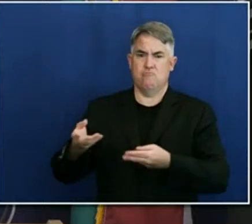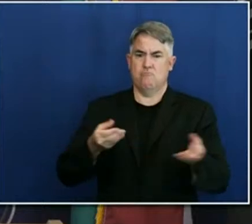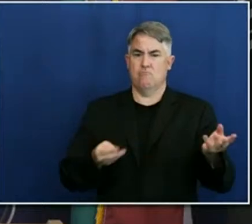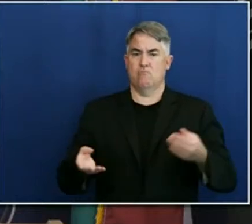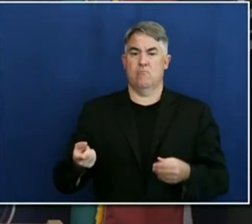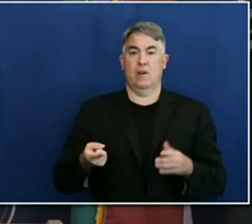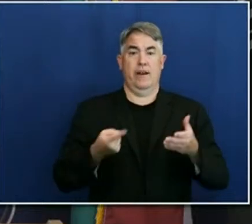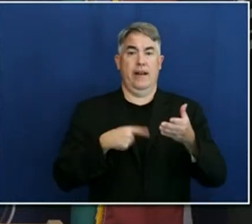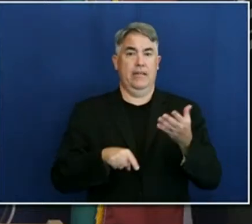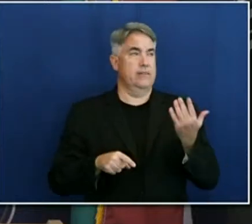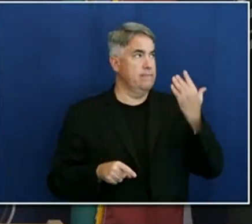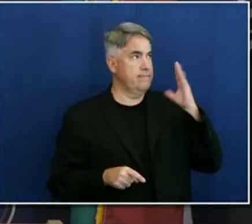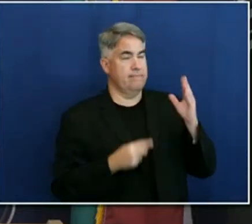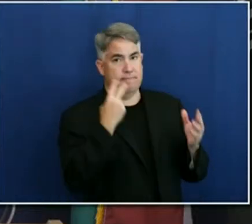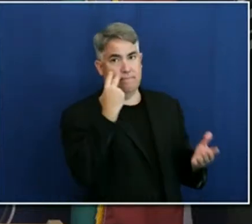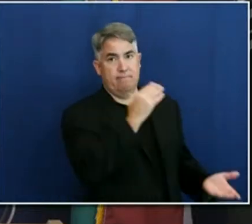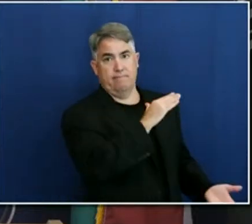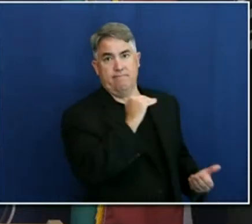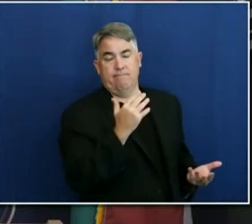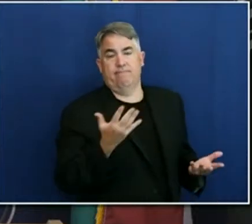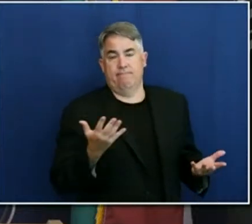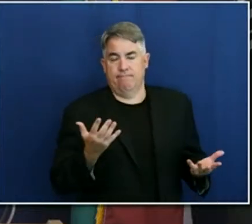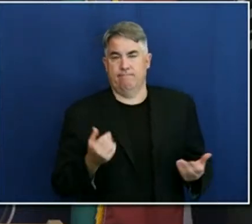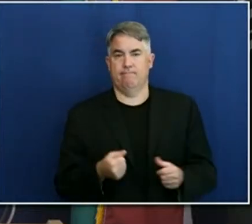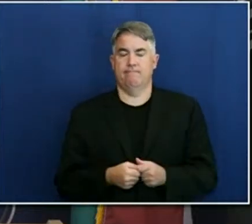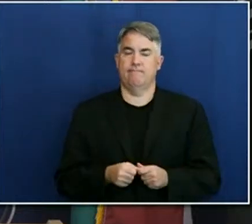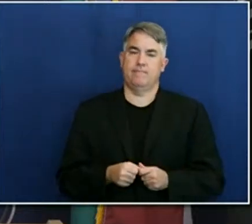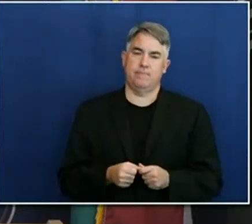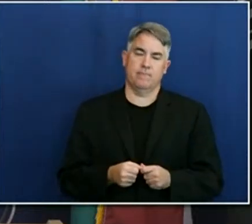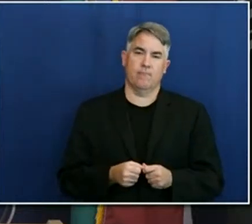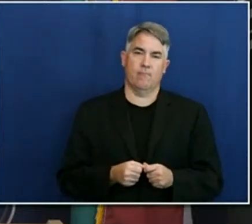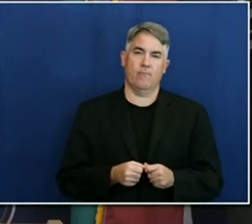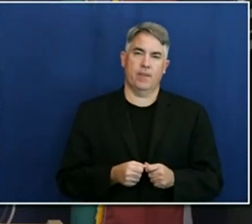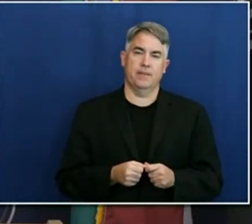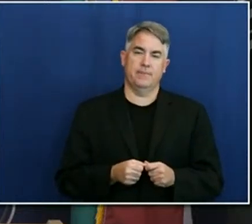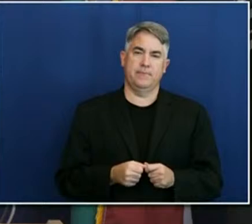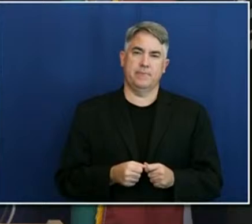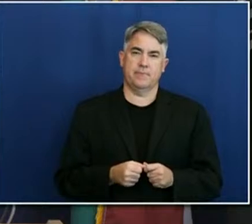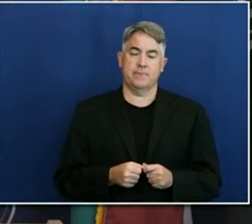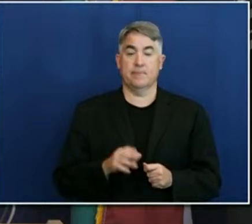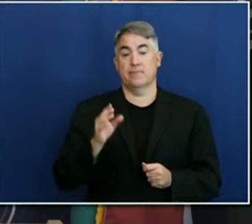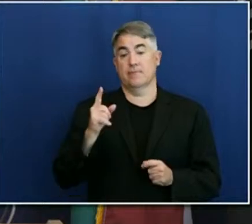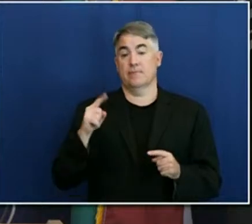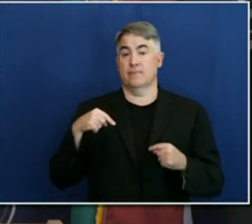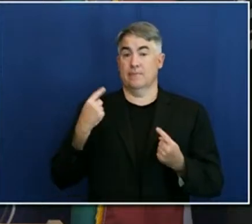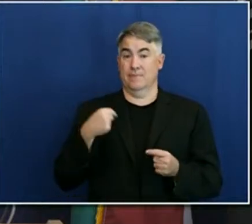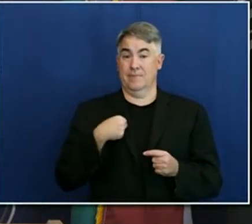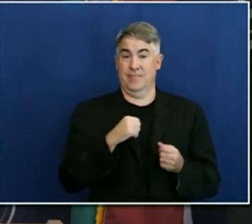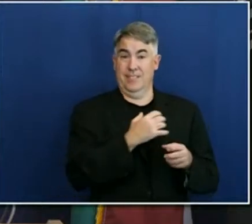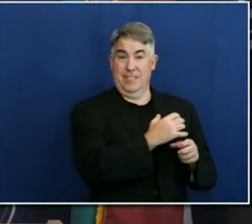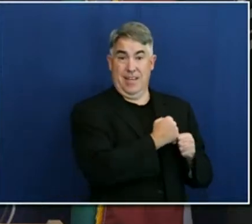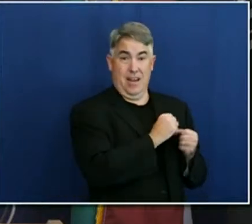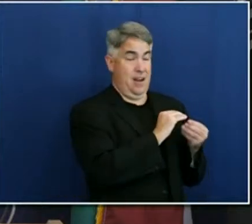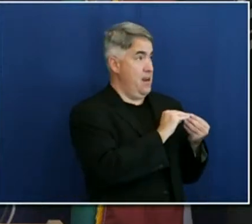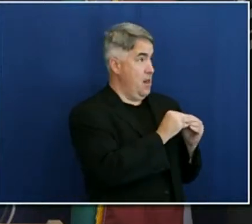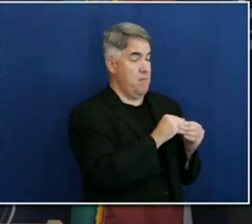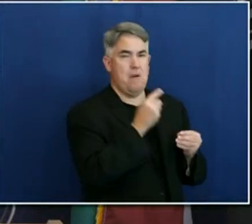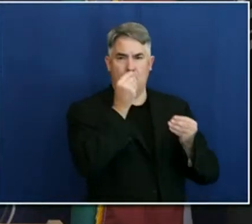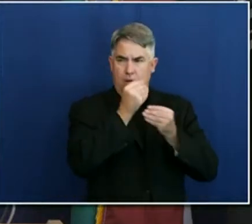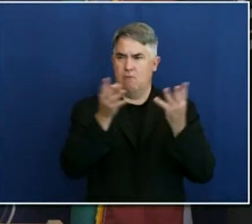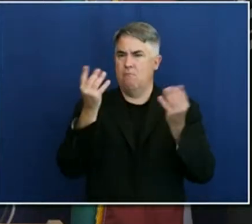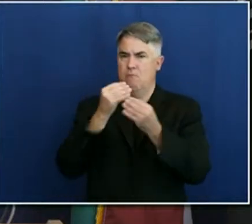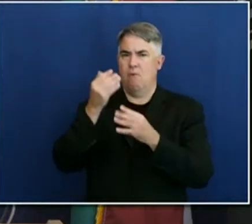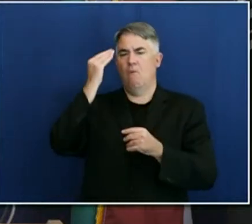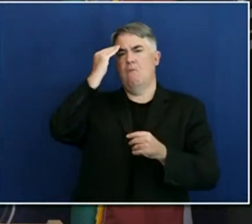until next week. And I will share with you the specific numbers on that whenever we get to the slides. As has been